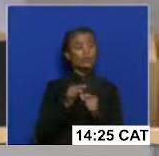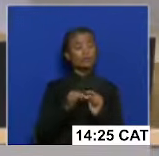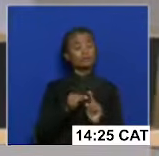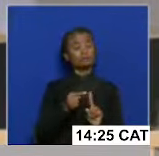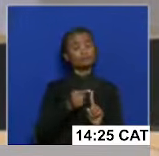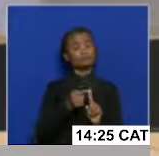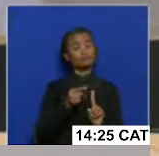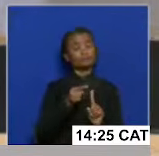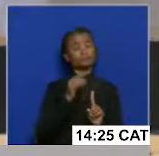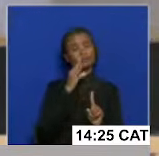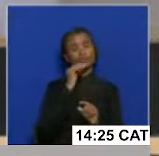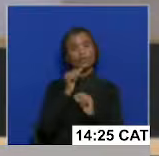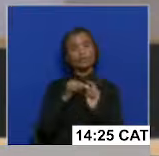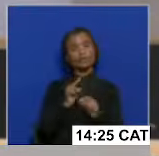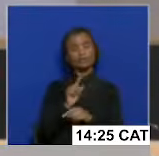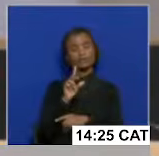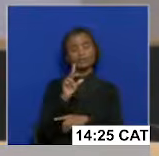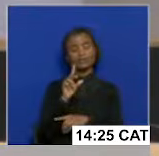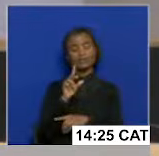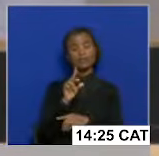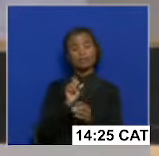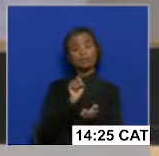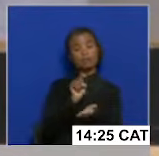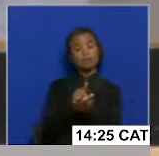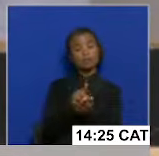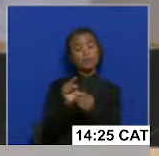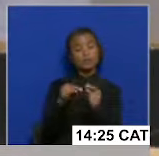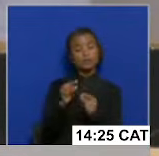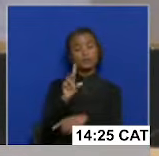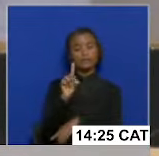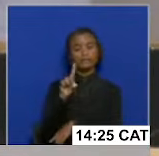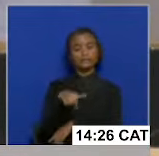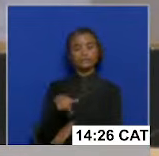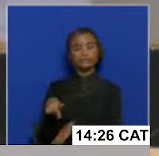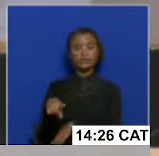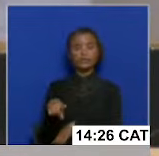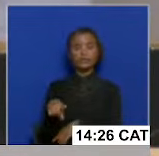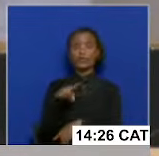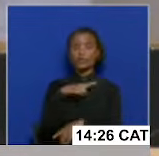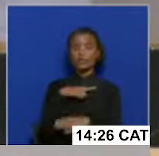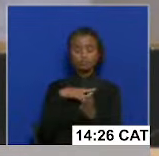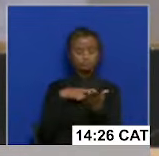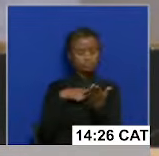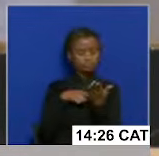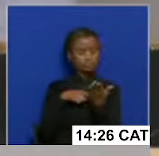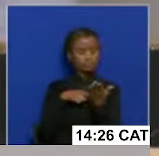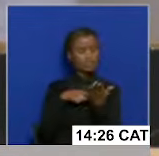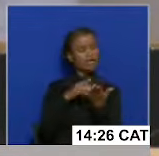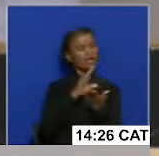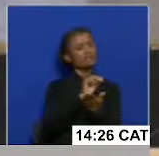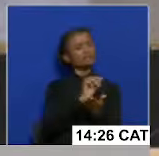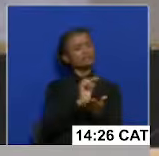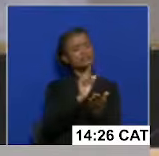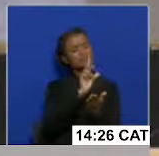DPP. Hence, you did not ask who that was. You agree with that as well?